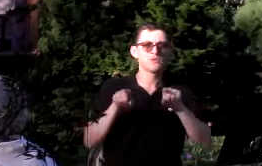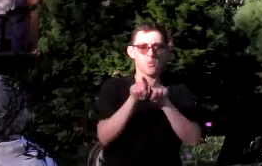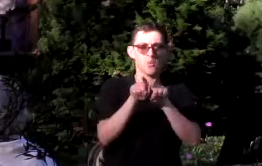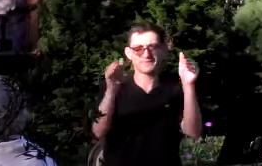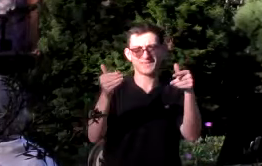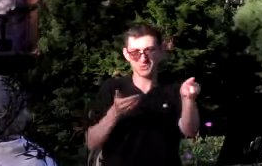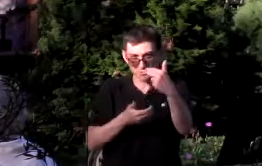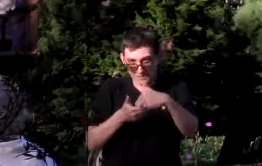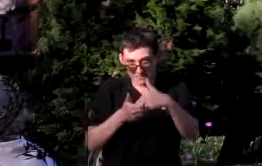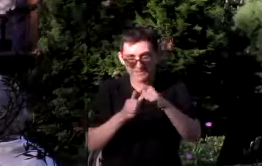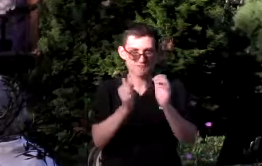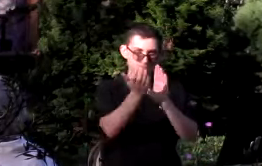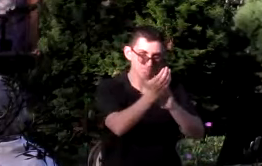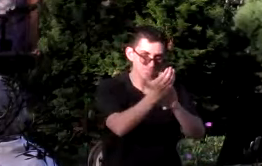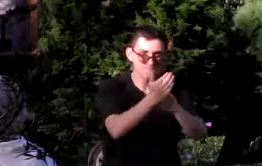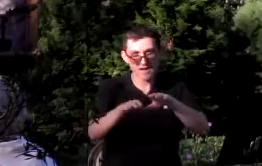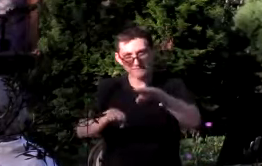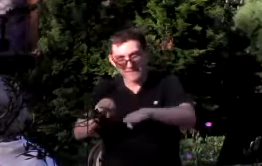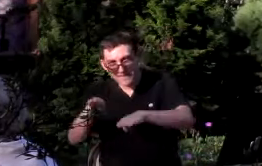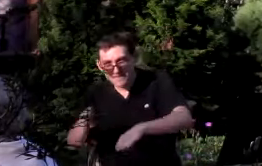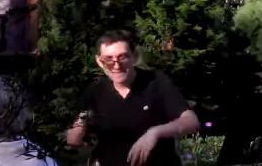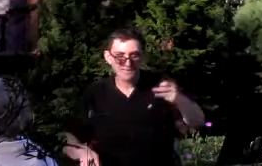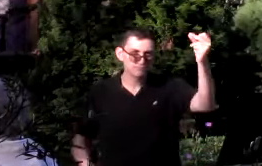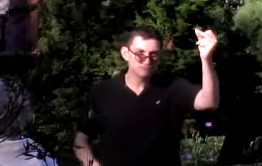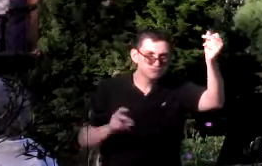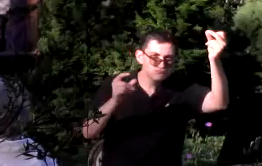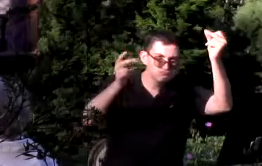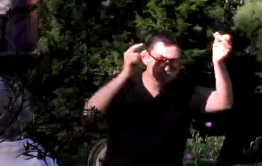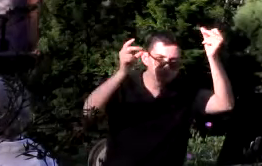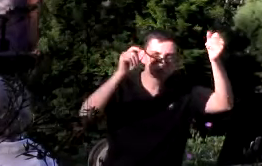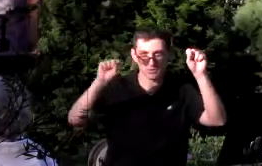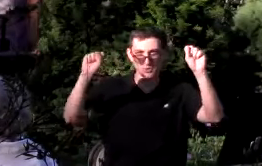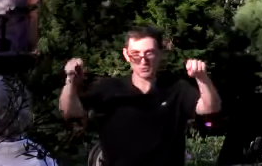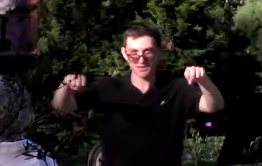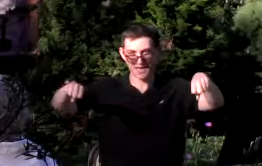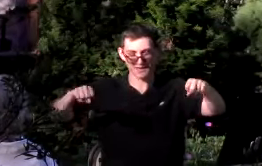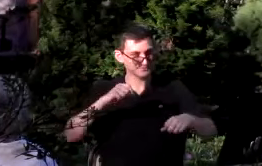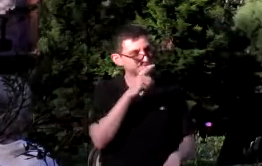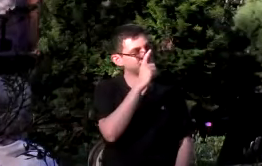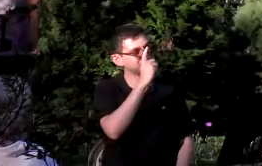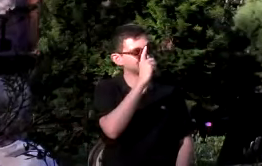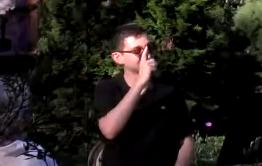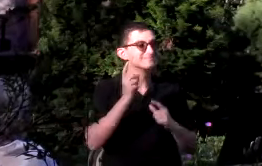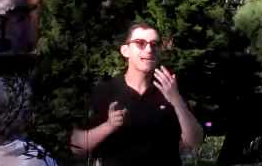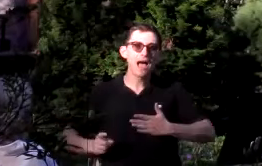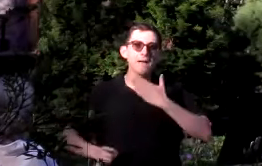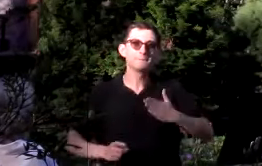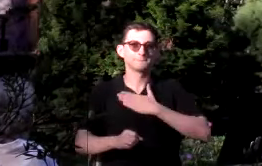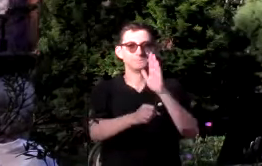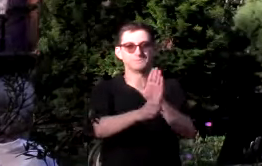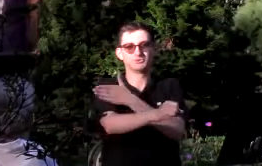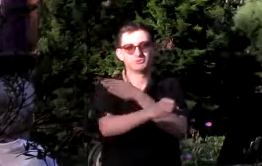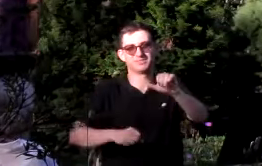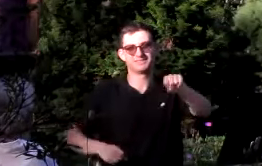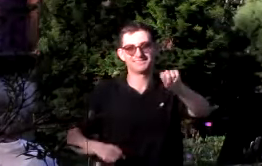clap your hands and tap your feet and snap the fingers. So this is a very happy song, Yismechu, as